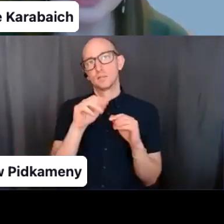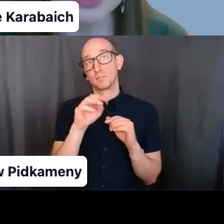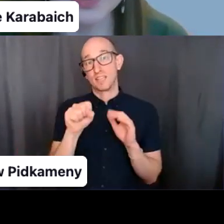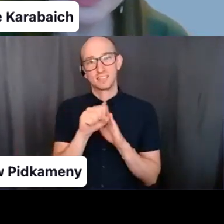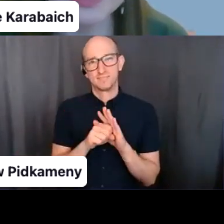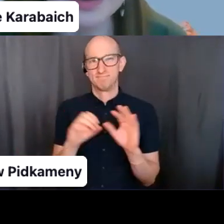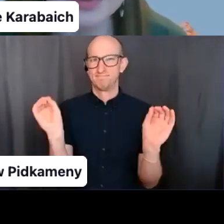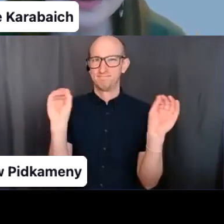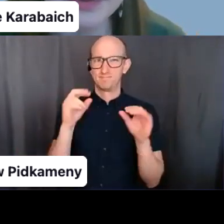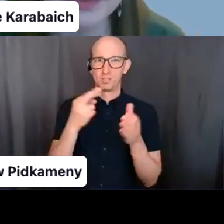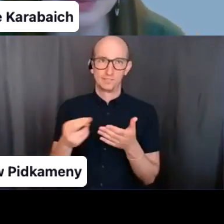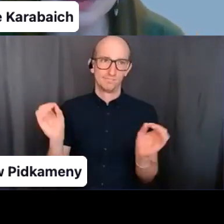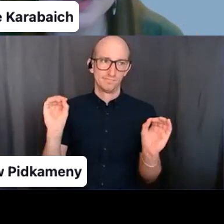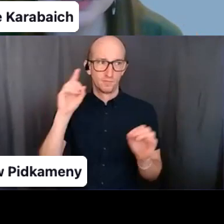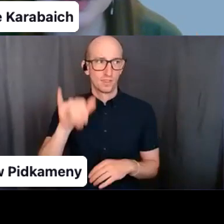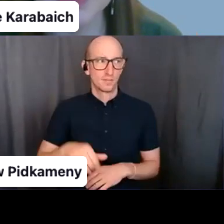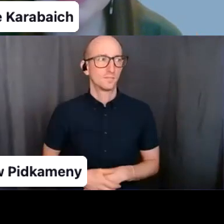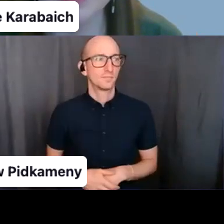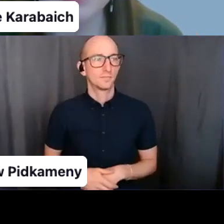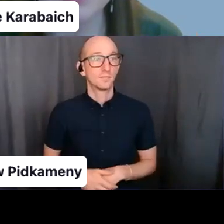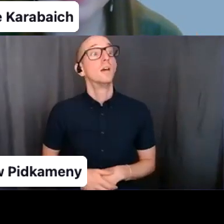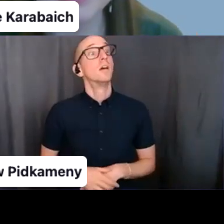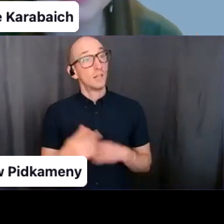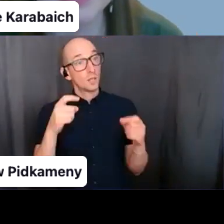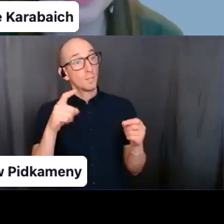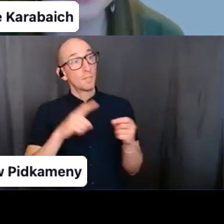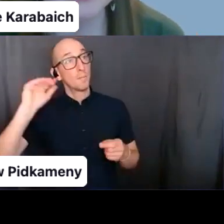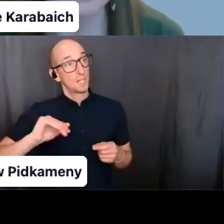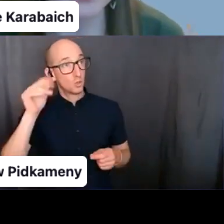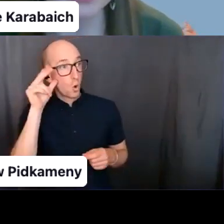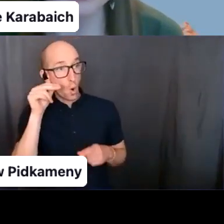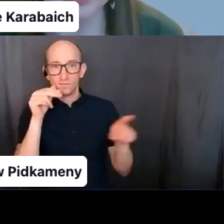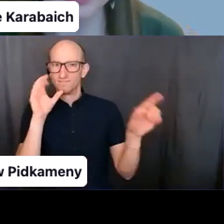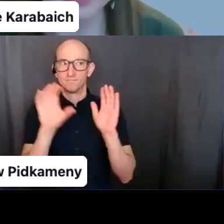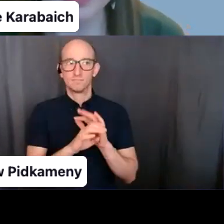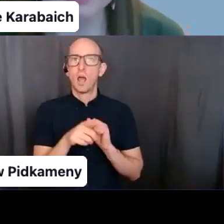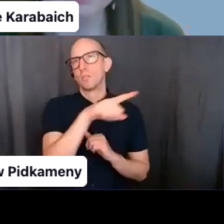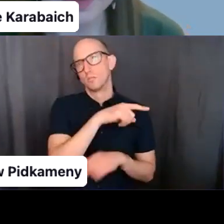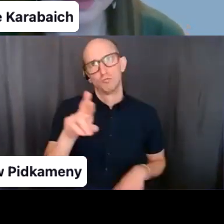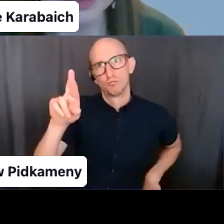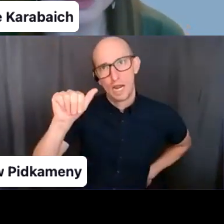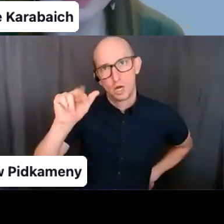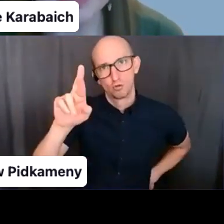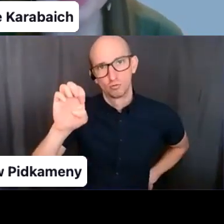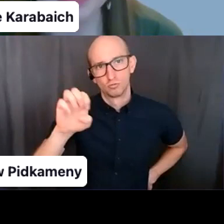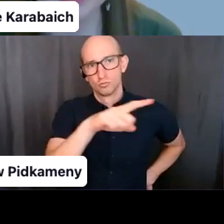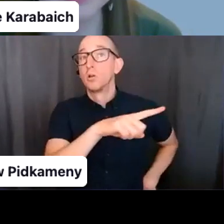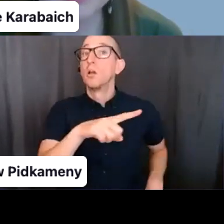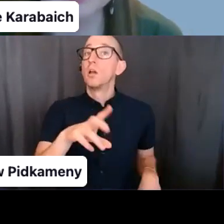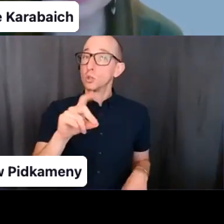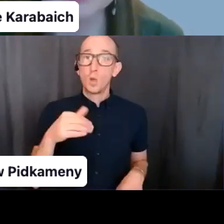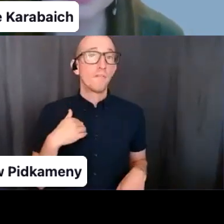So miniature horses, we have a photo of a miniature horse here for your reference. These are very rare, and they do have the same